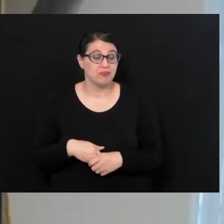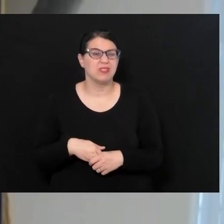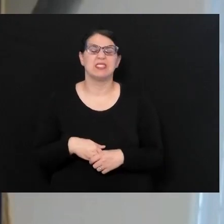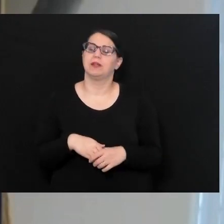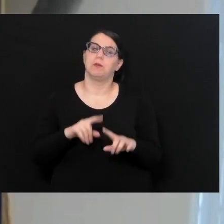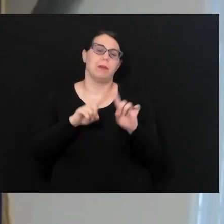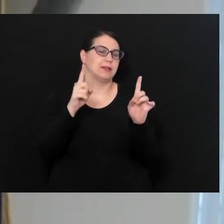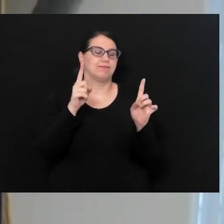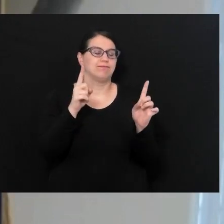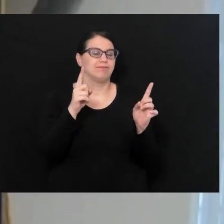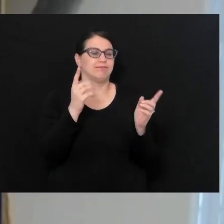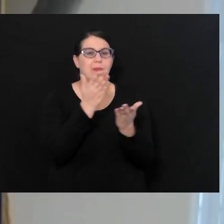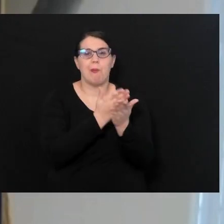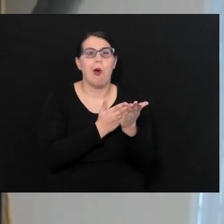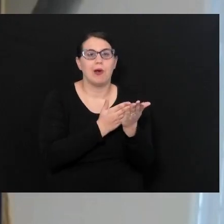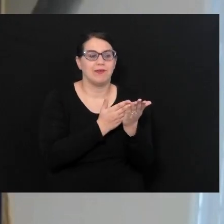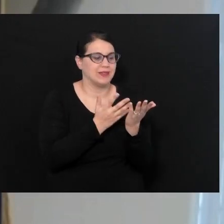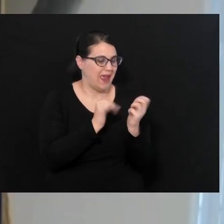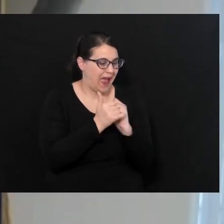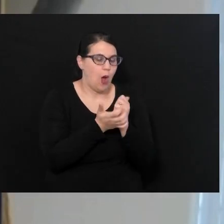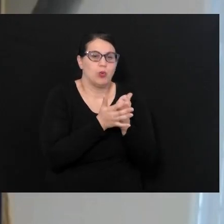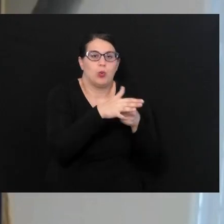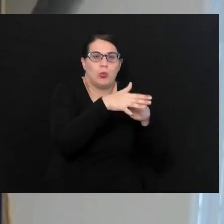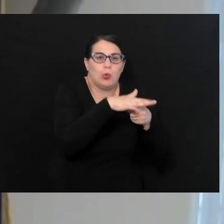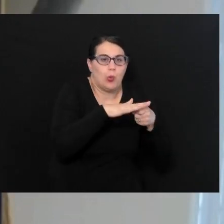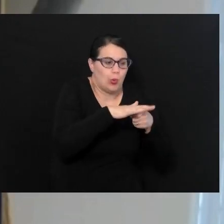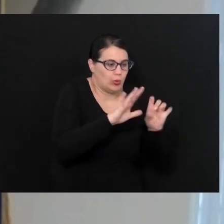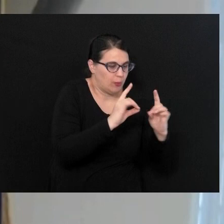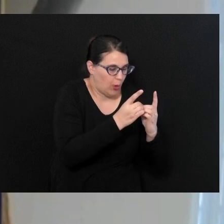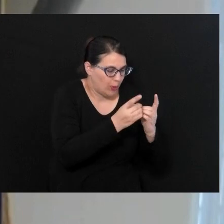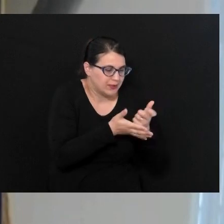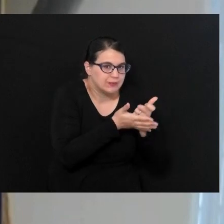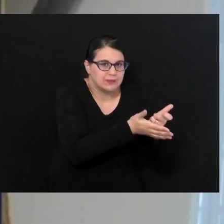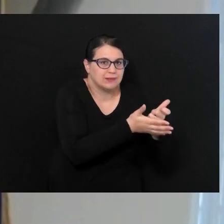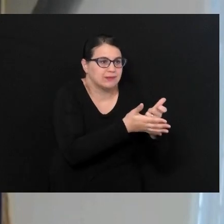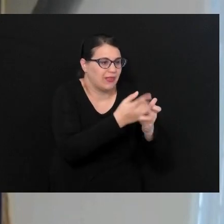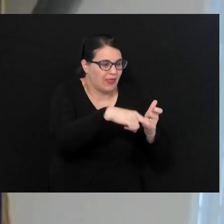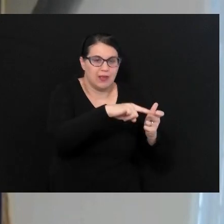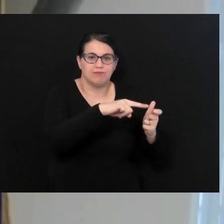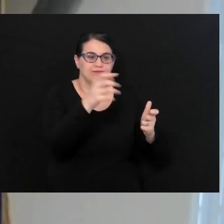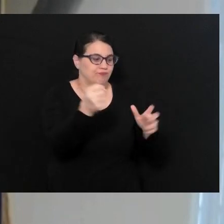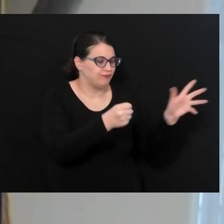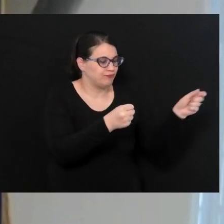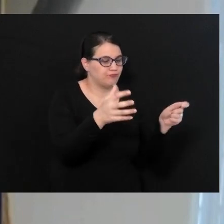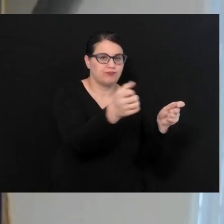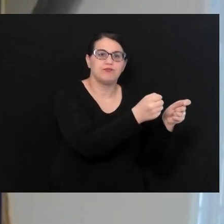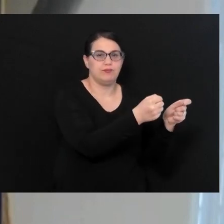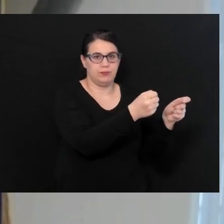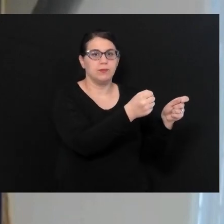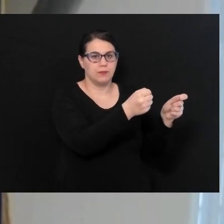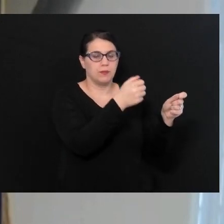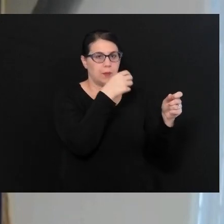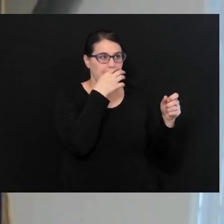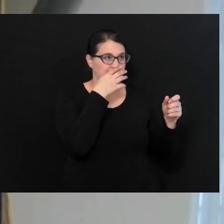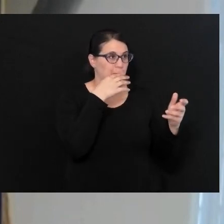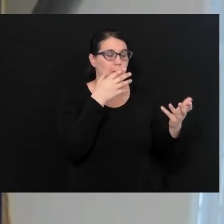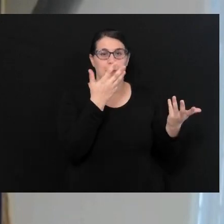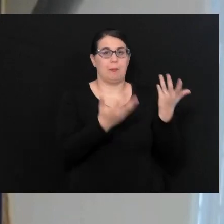logistics in terms of helping those local health providers find individuals either through EMS, through